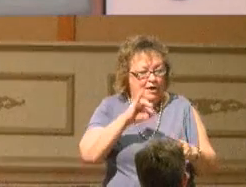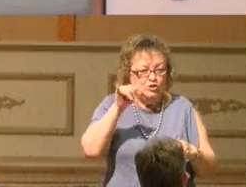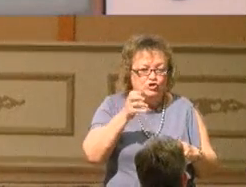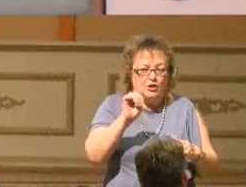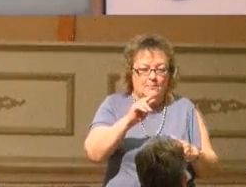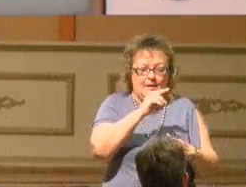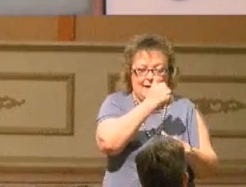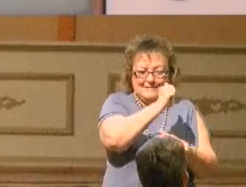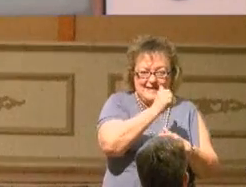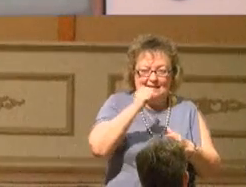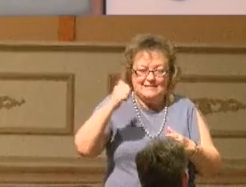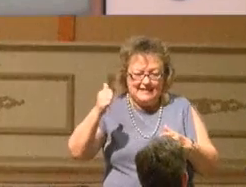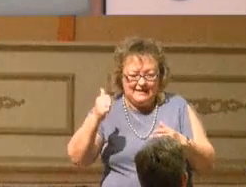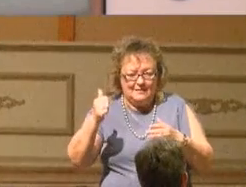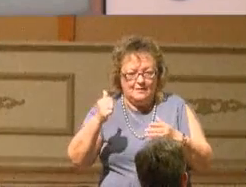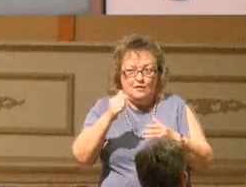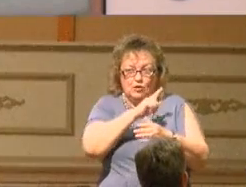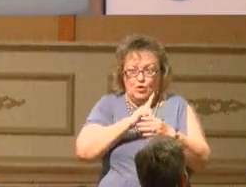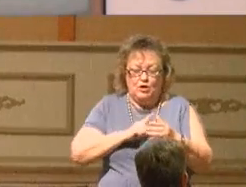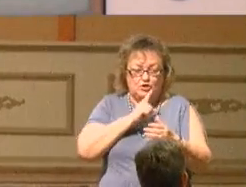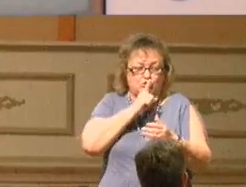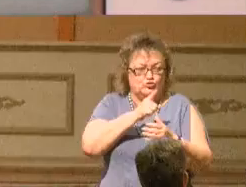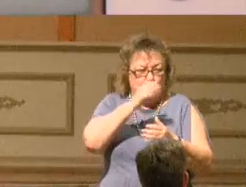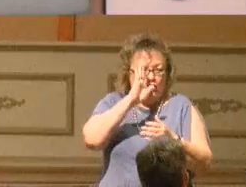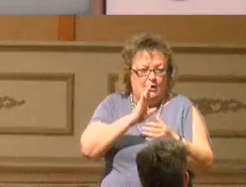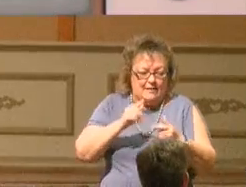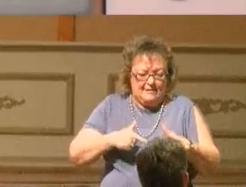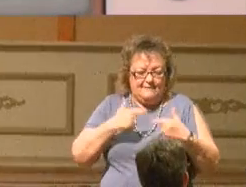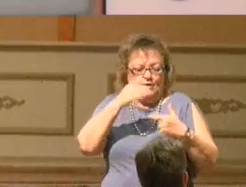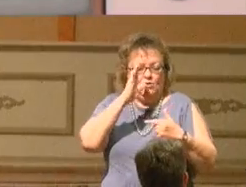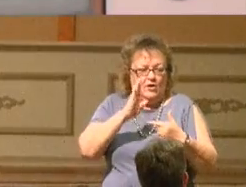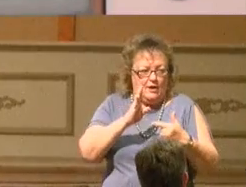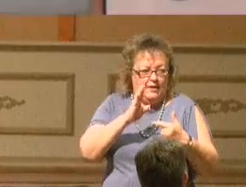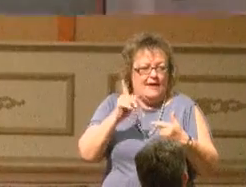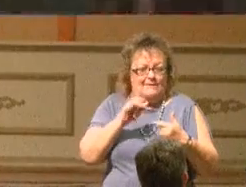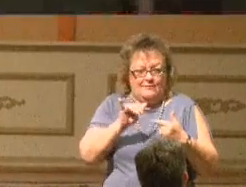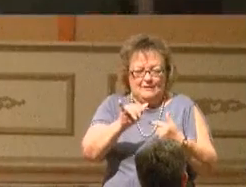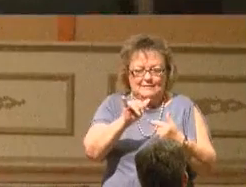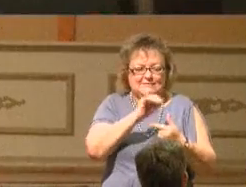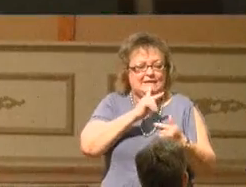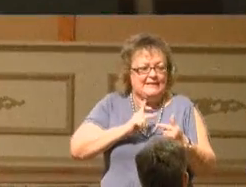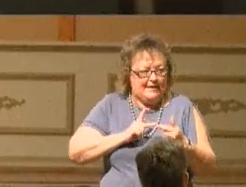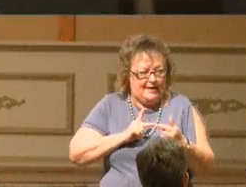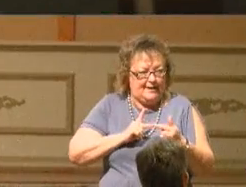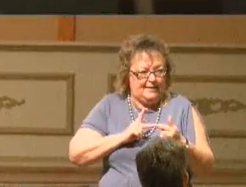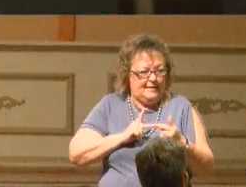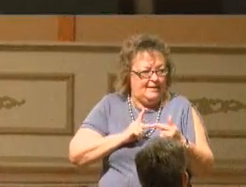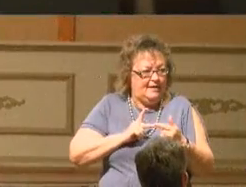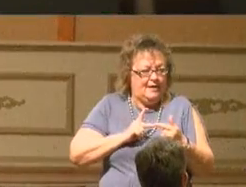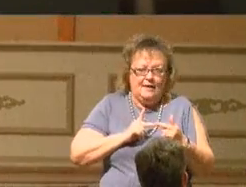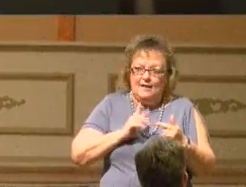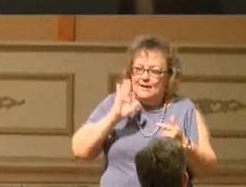Jeremiah 10:10, but the Lord is the true God. He is the living God and an everlasting king. At his wrath the earth